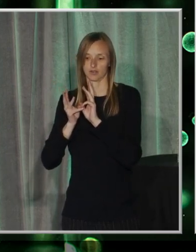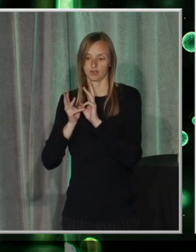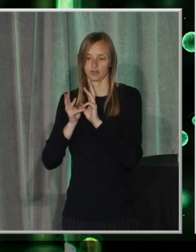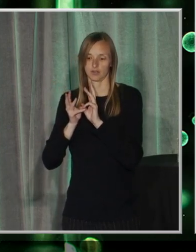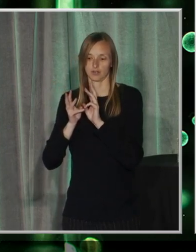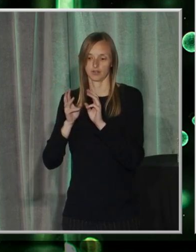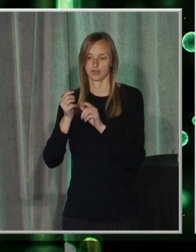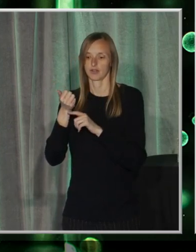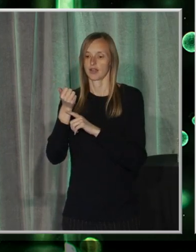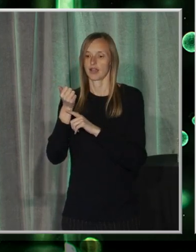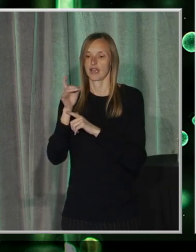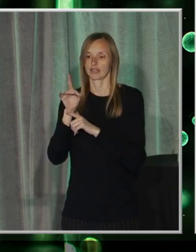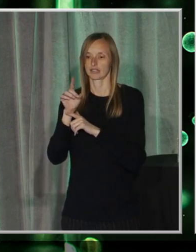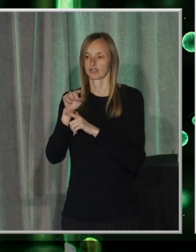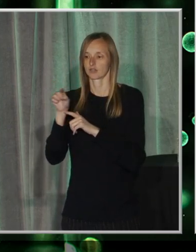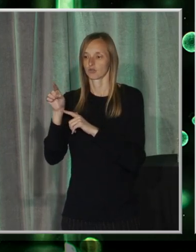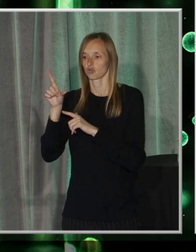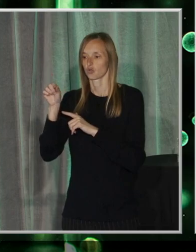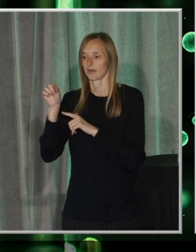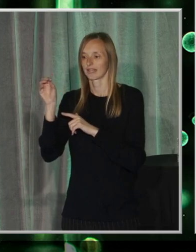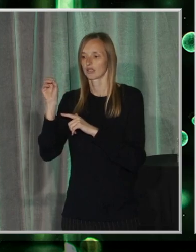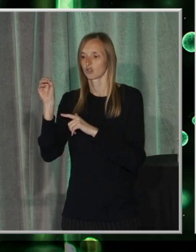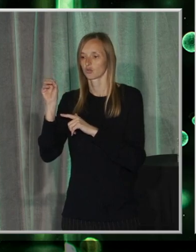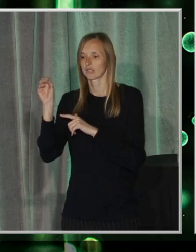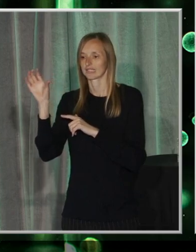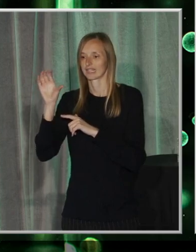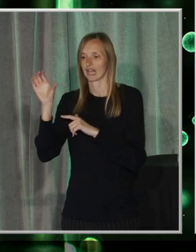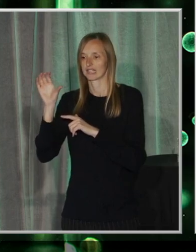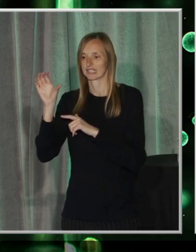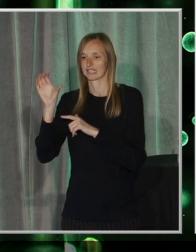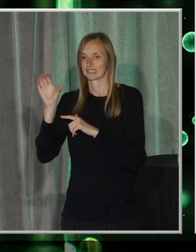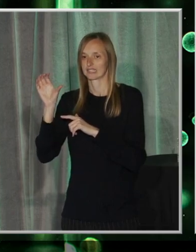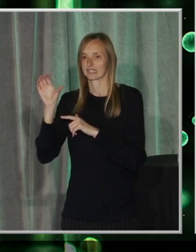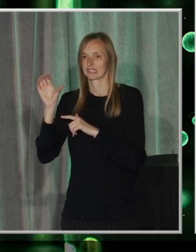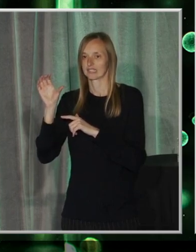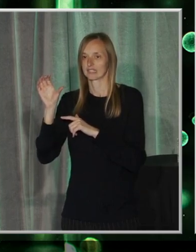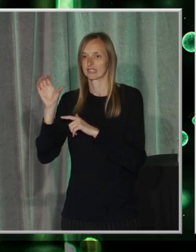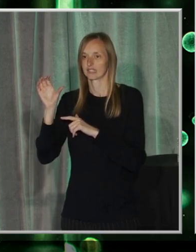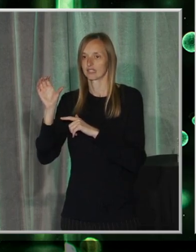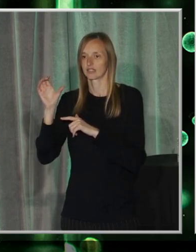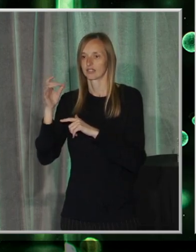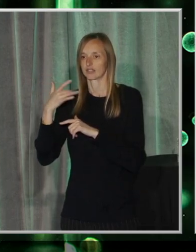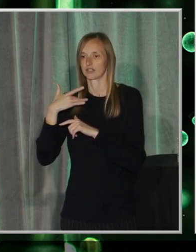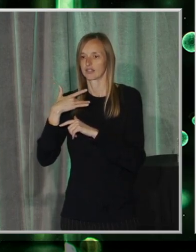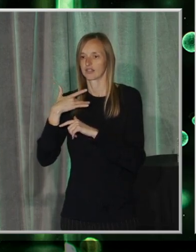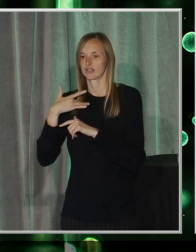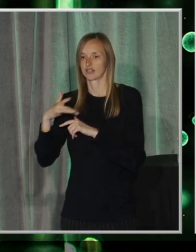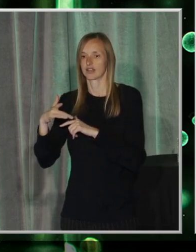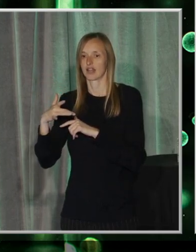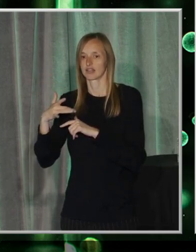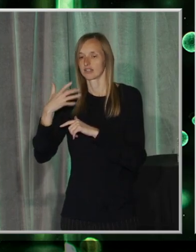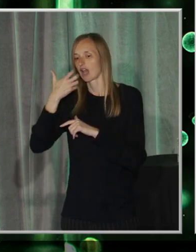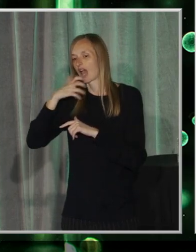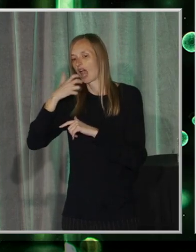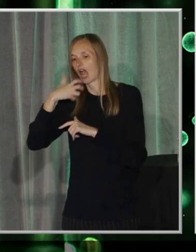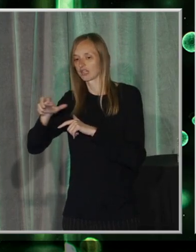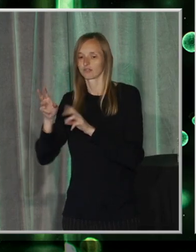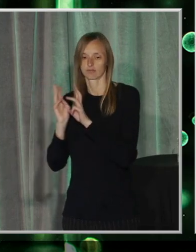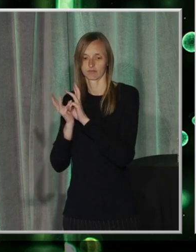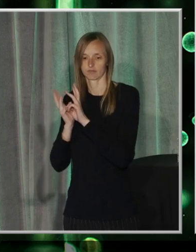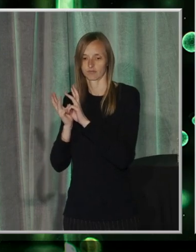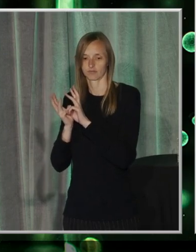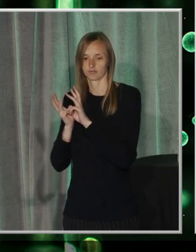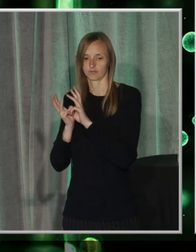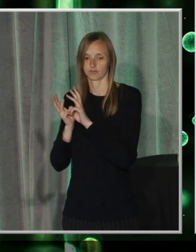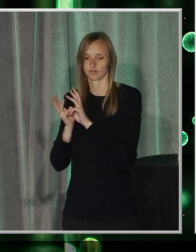between 18 and 20 degrees Celsius, that's how the crime, the hotness it will be. So which that I